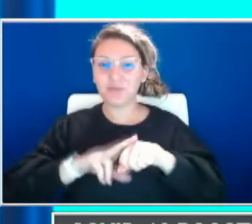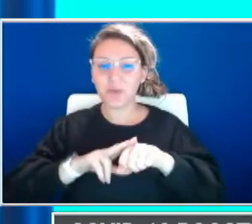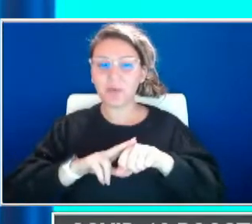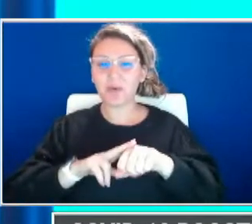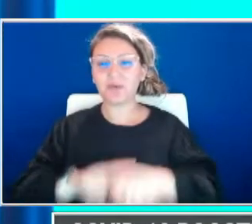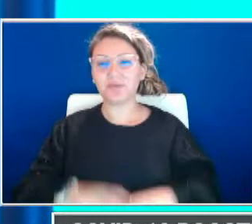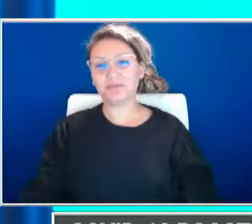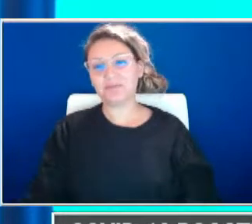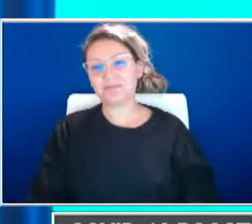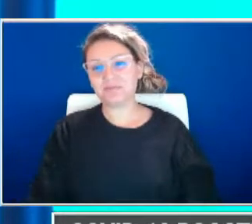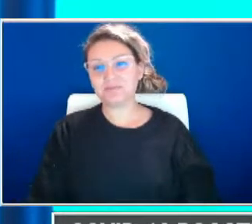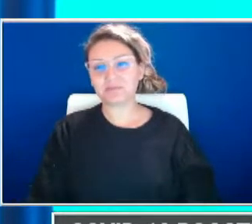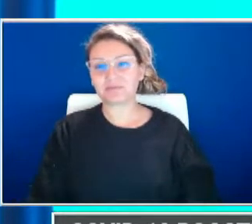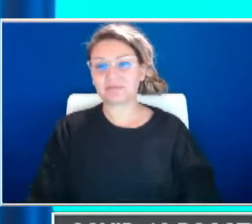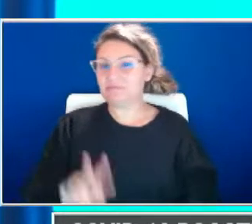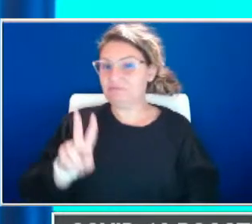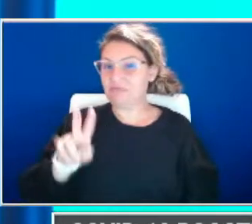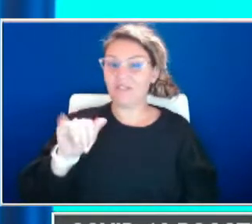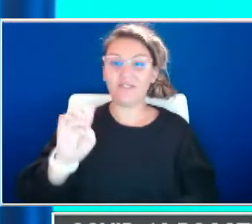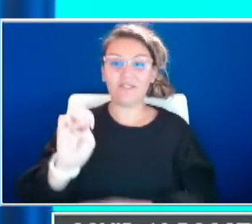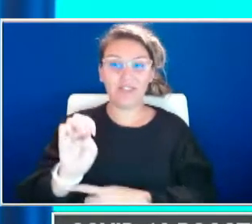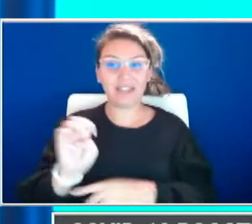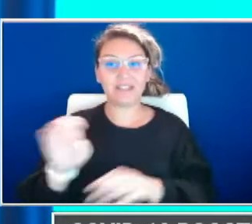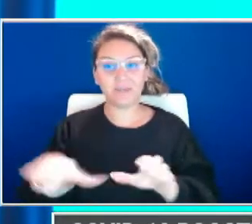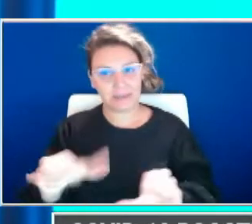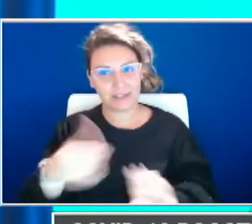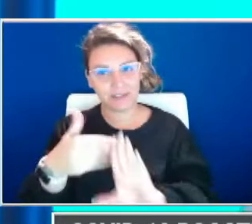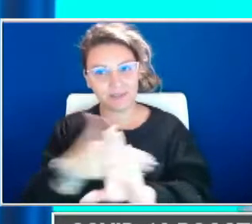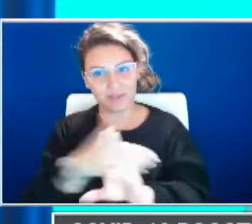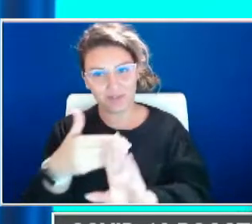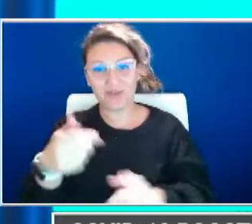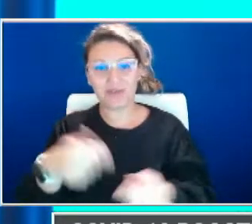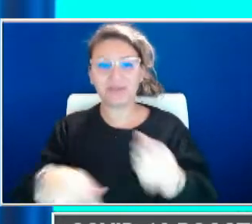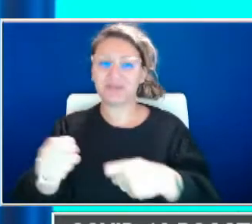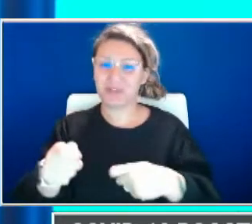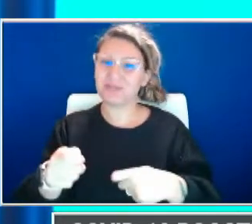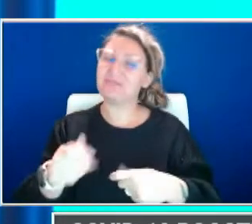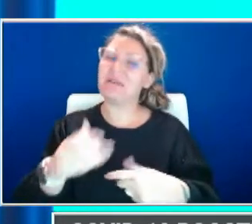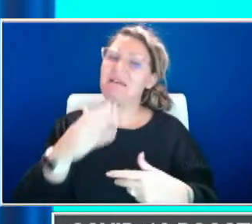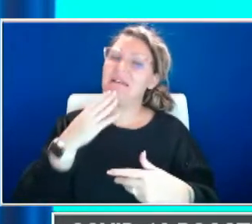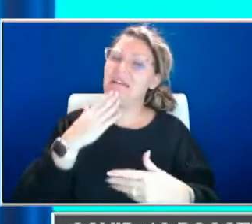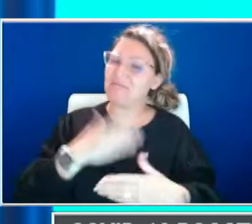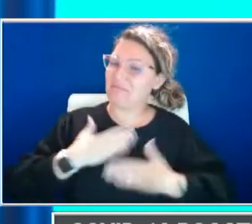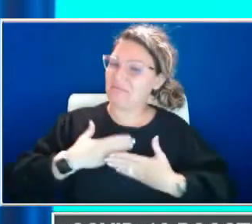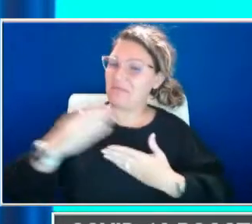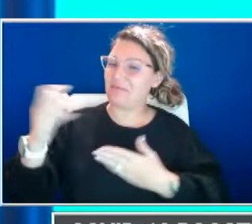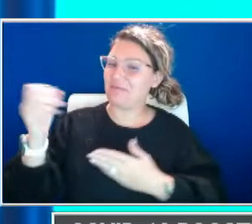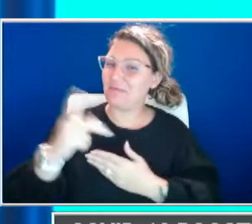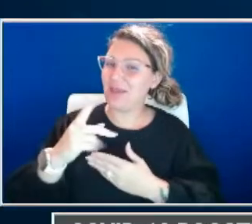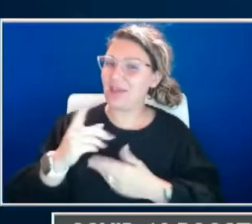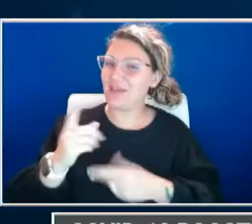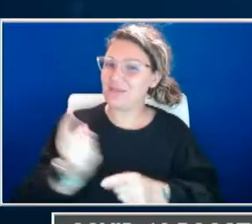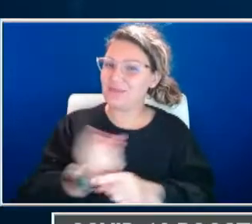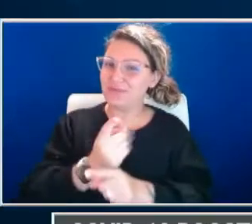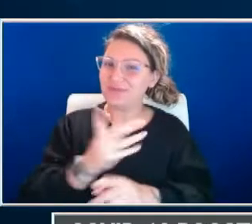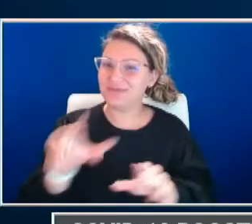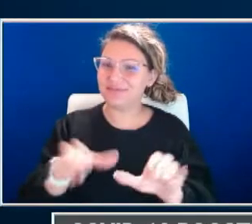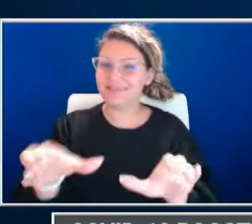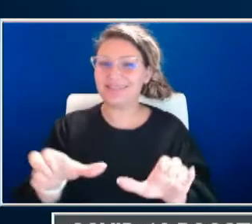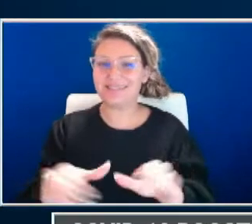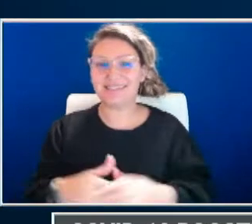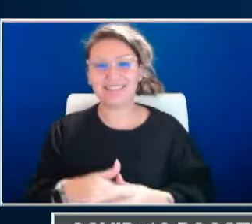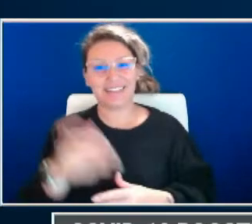And Vince has been very active even before the transplant, so I'm glad to hear that you're getting back to some of those routine activities. Getting back to